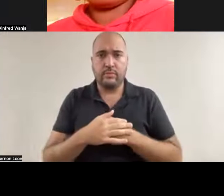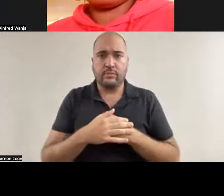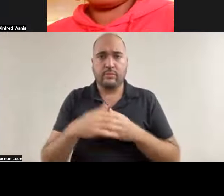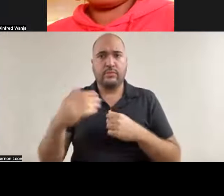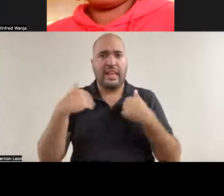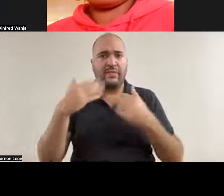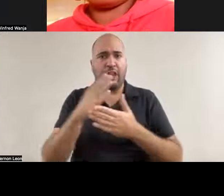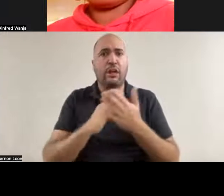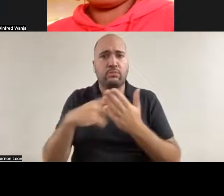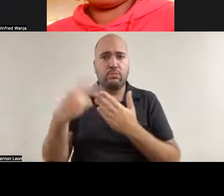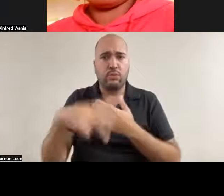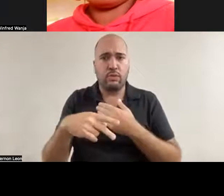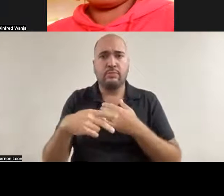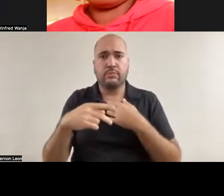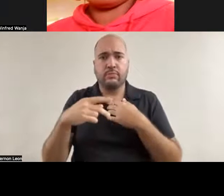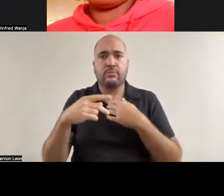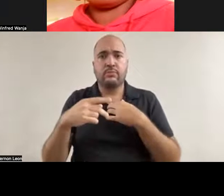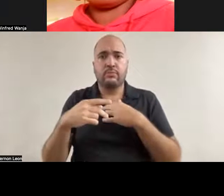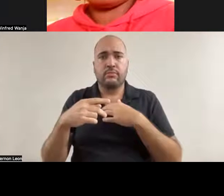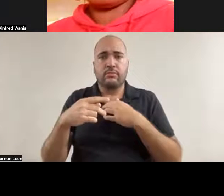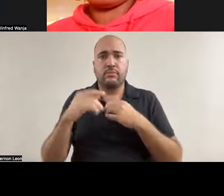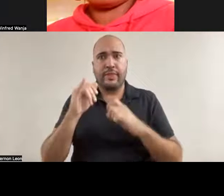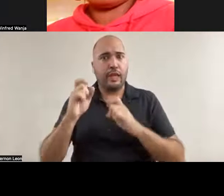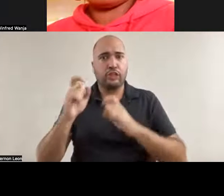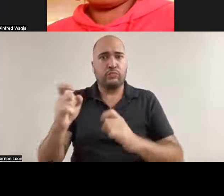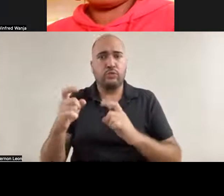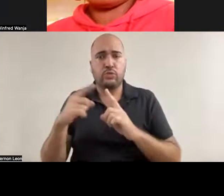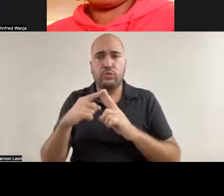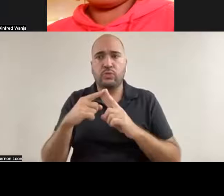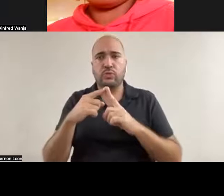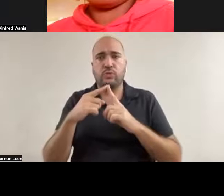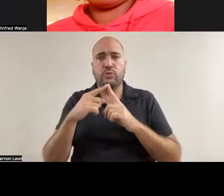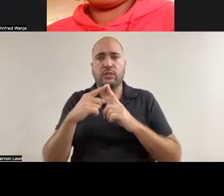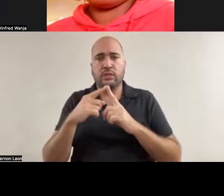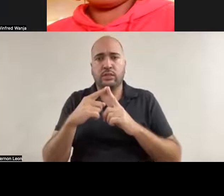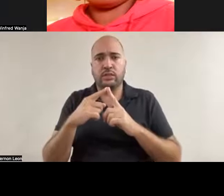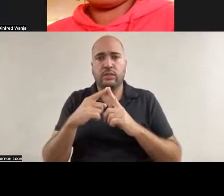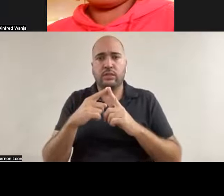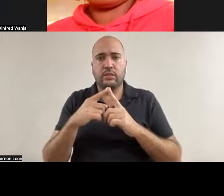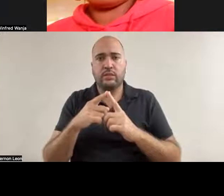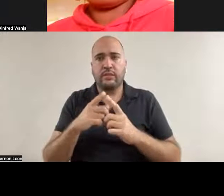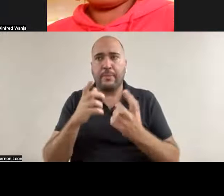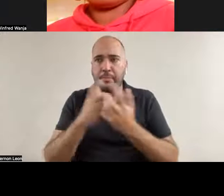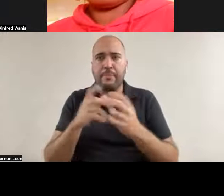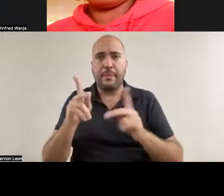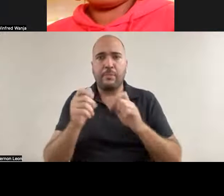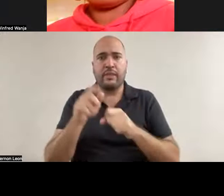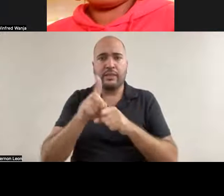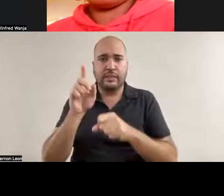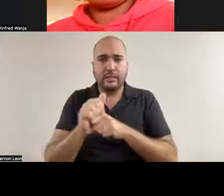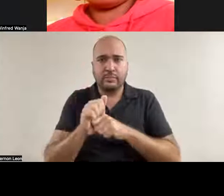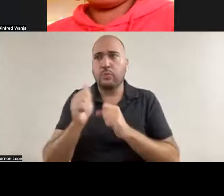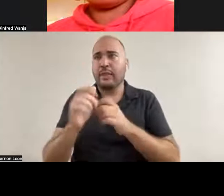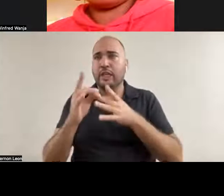programs that contribute to equip people with disabilities with leadership